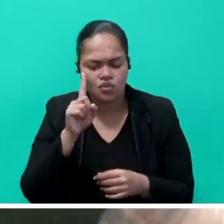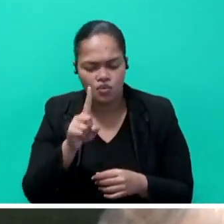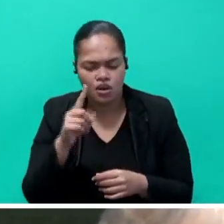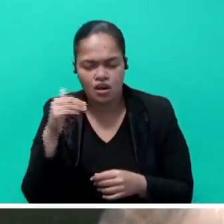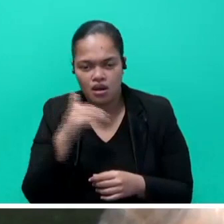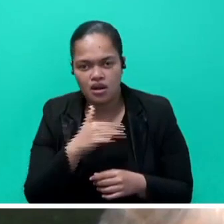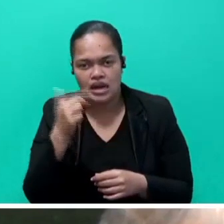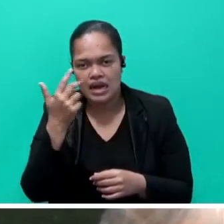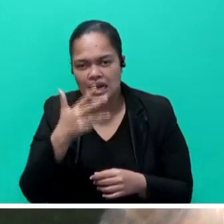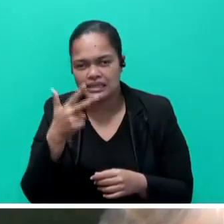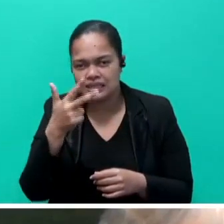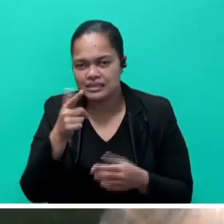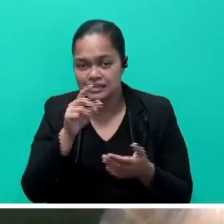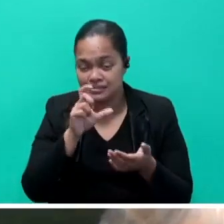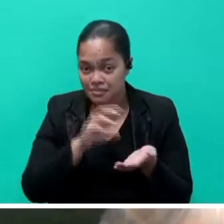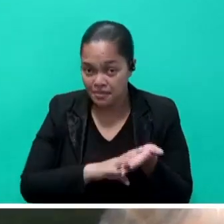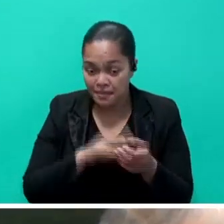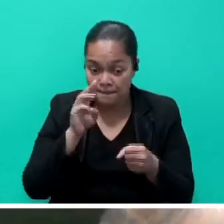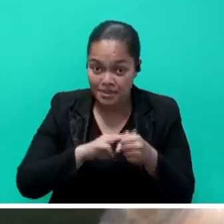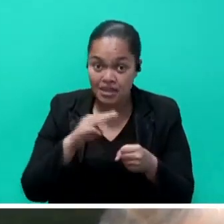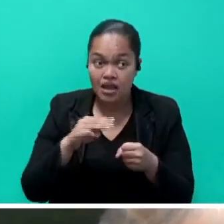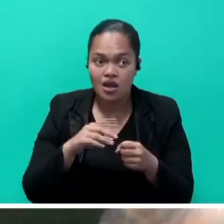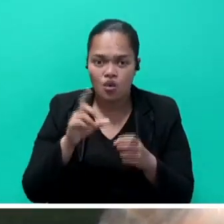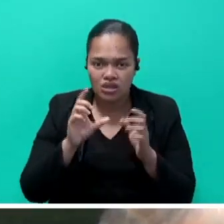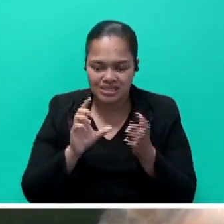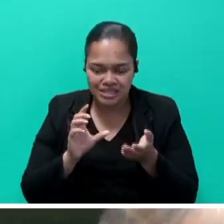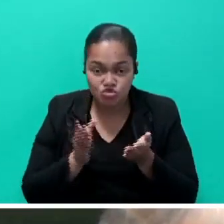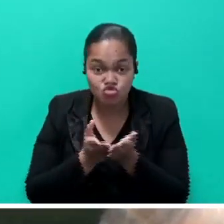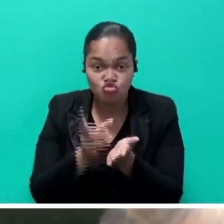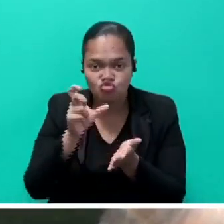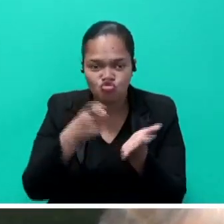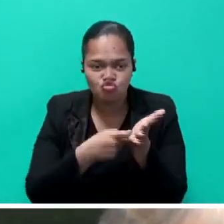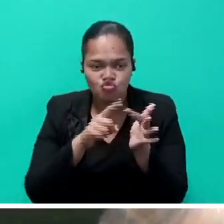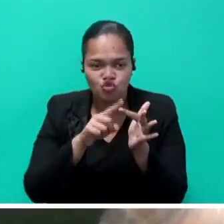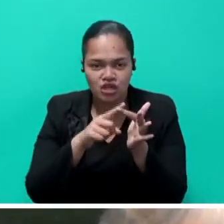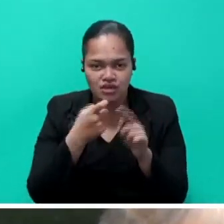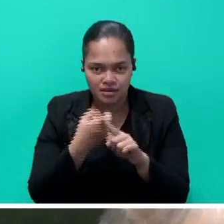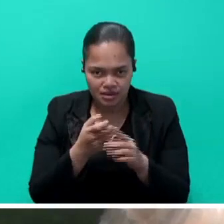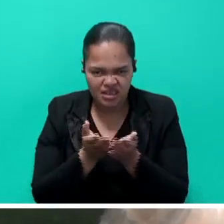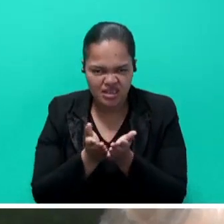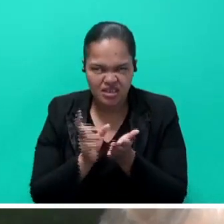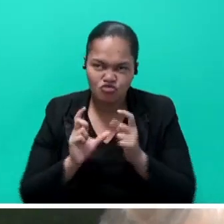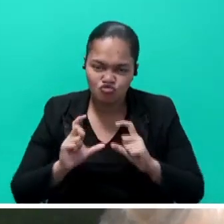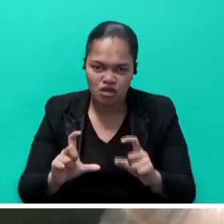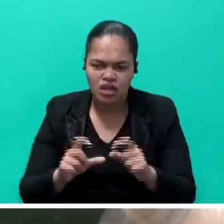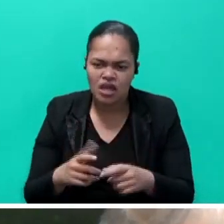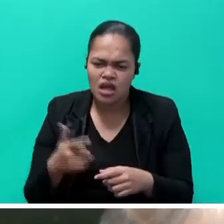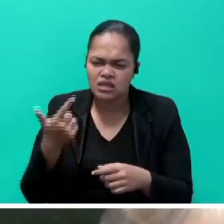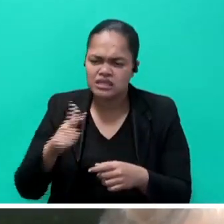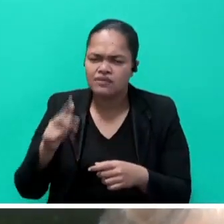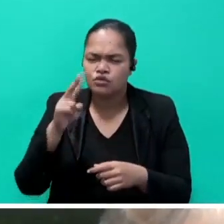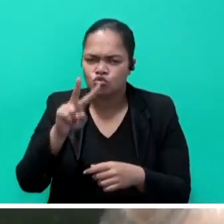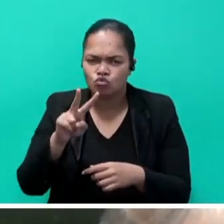27,197 meters of creek were desilted, benefiting a total of 72 communities in